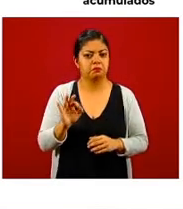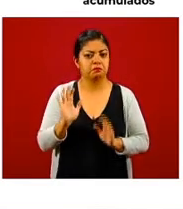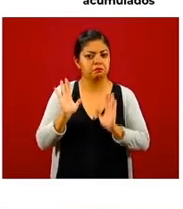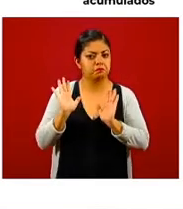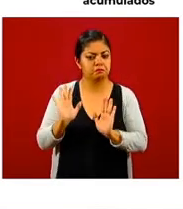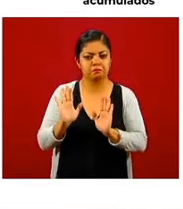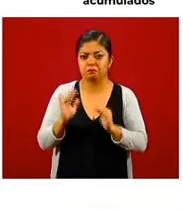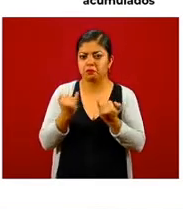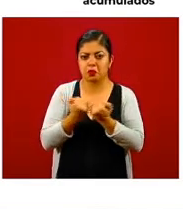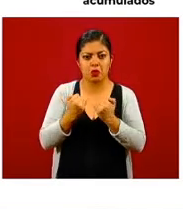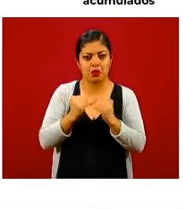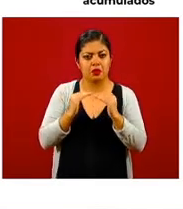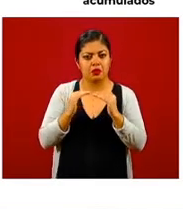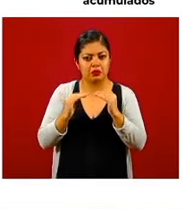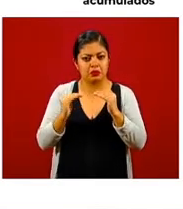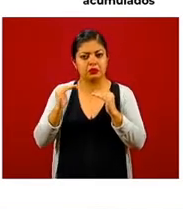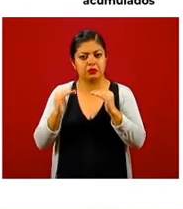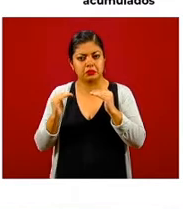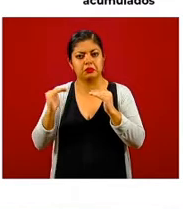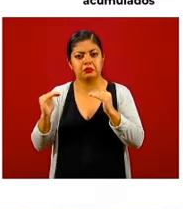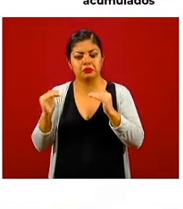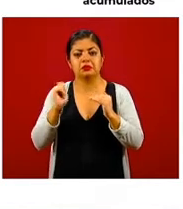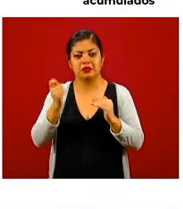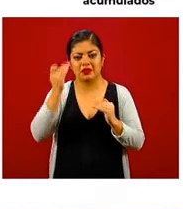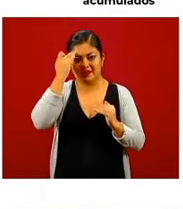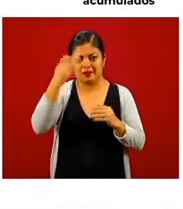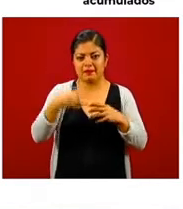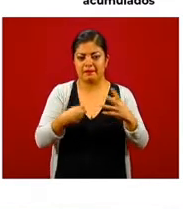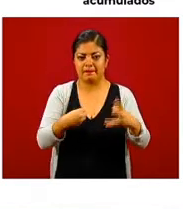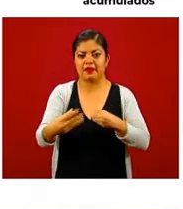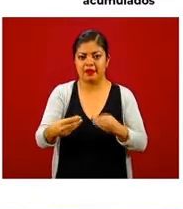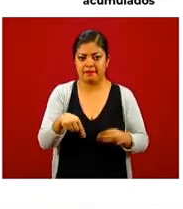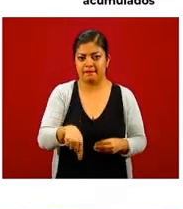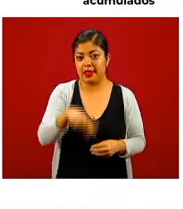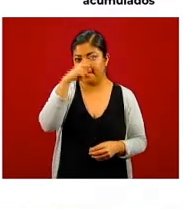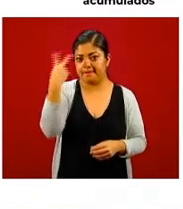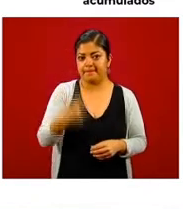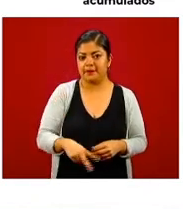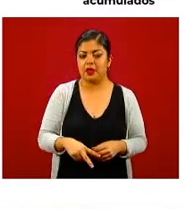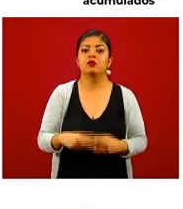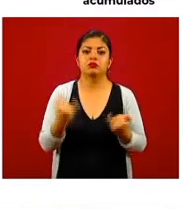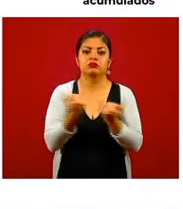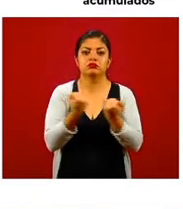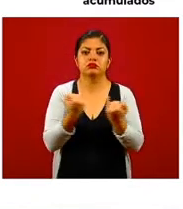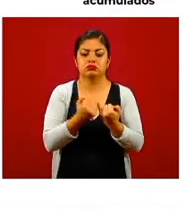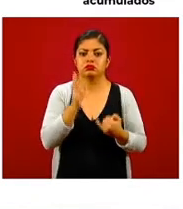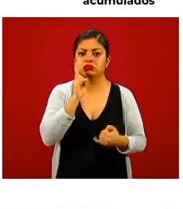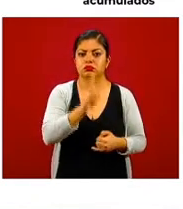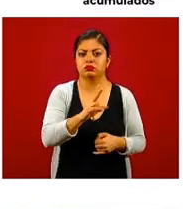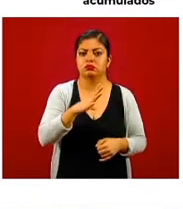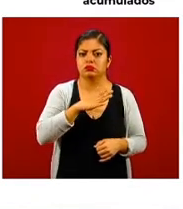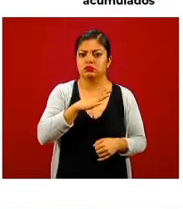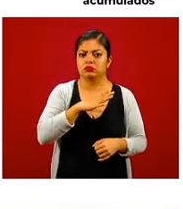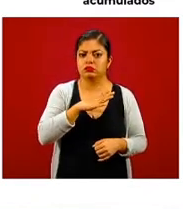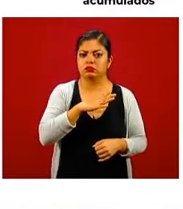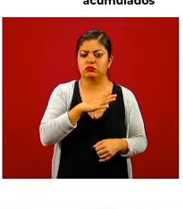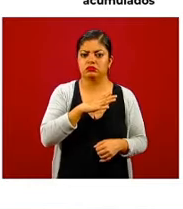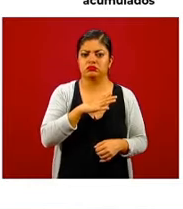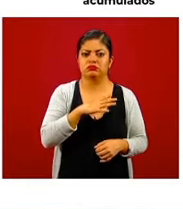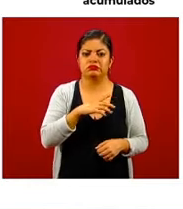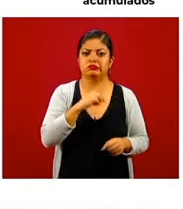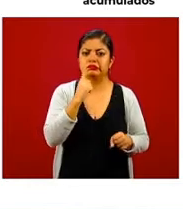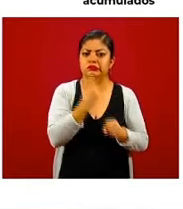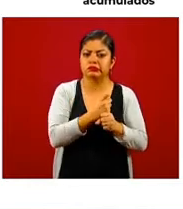been maintained at 57%. And that basically has been at the same percentage for the whole epidemic in